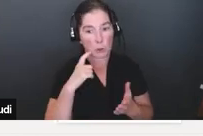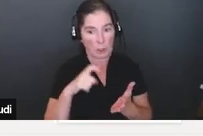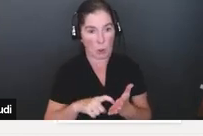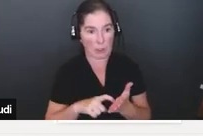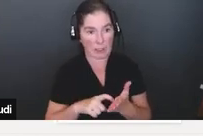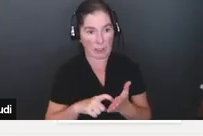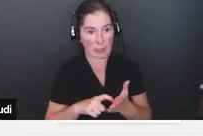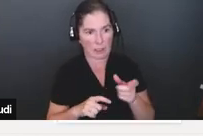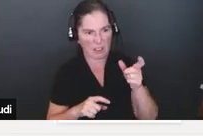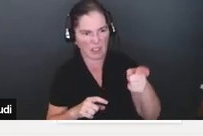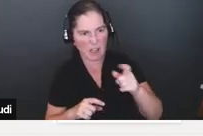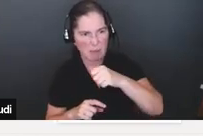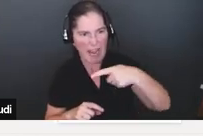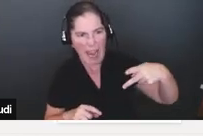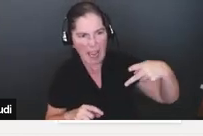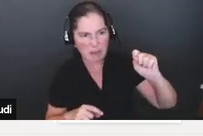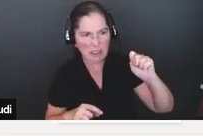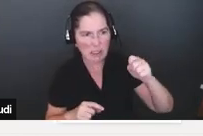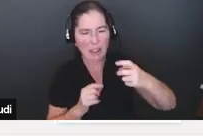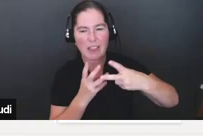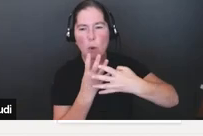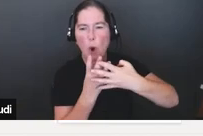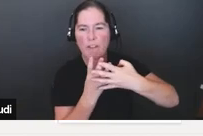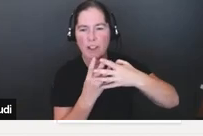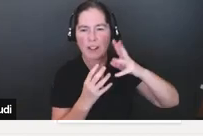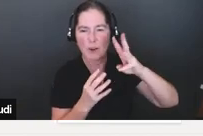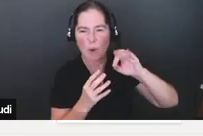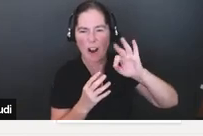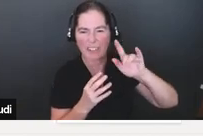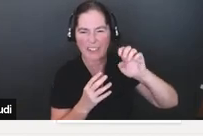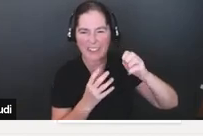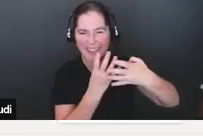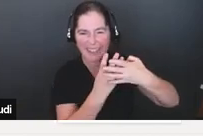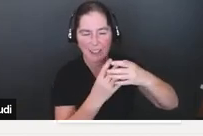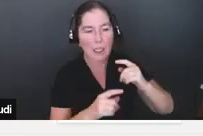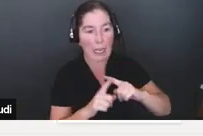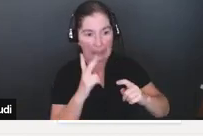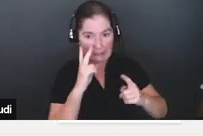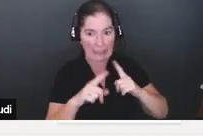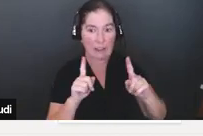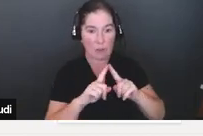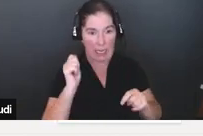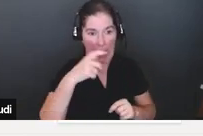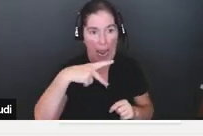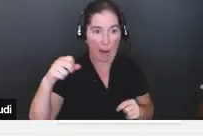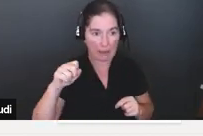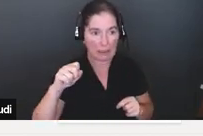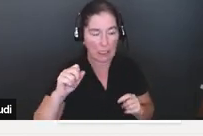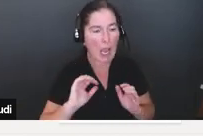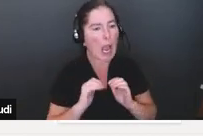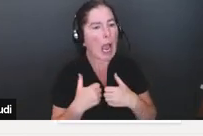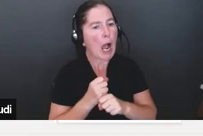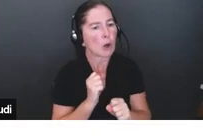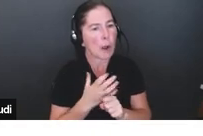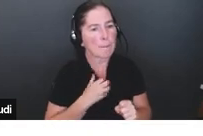waffle for my apps, there are a lot of different apps that are out there, and that's a lot of learning that I'm looking forward to think about how do I create my own